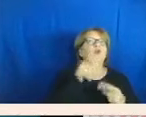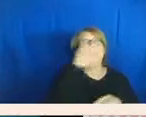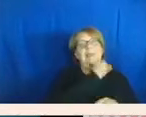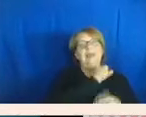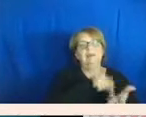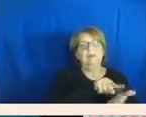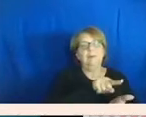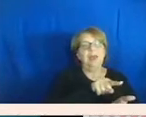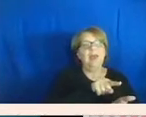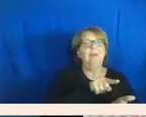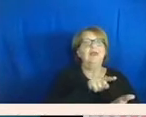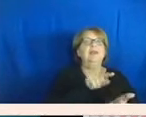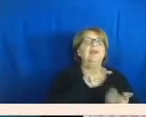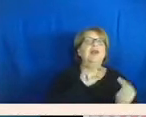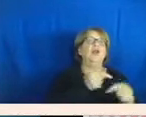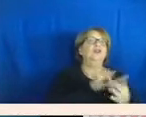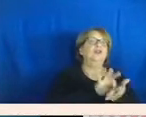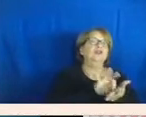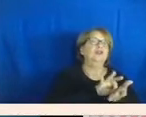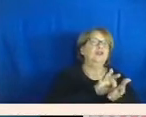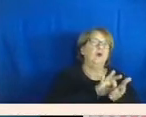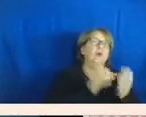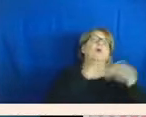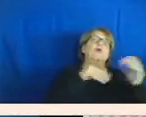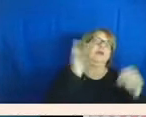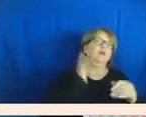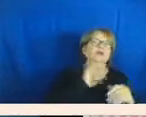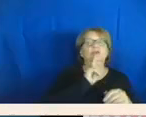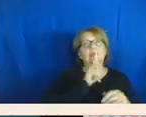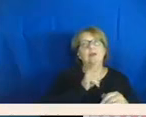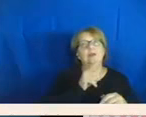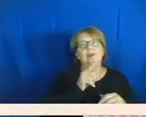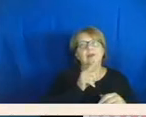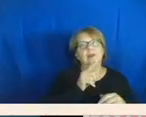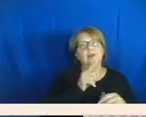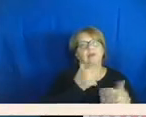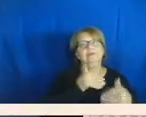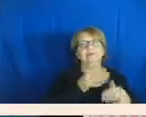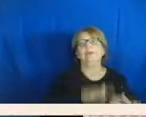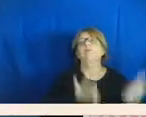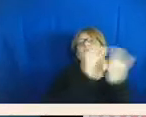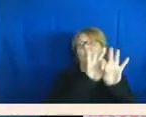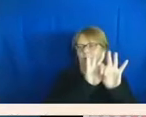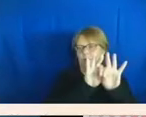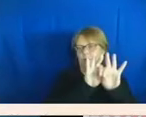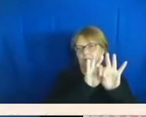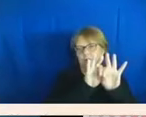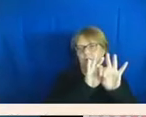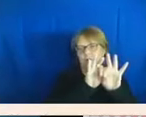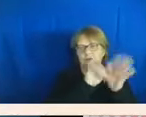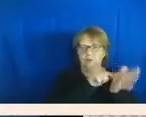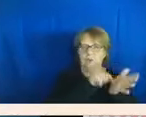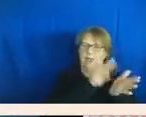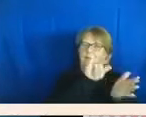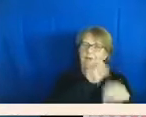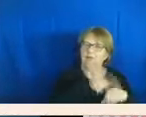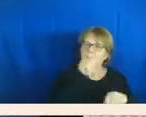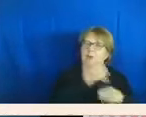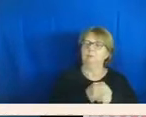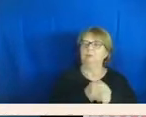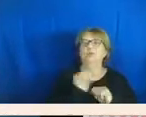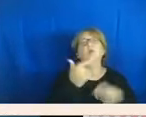your score even more than it used to. So it's really important, really important to pay your bills on time. And we all know that, but I